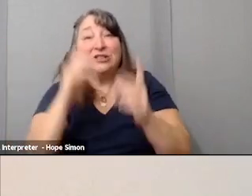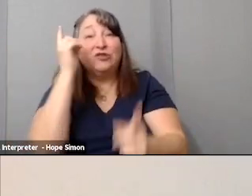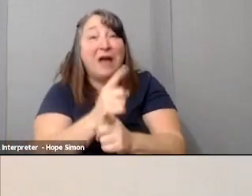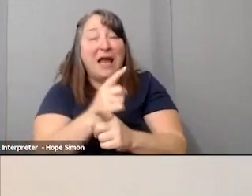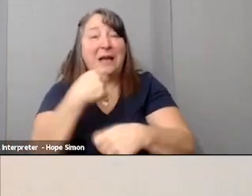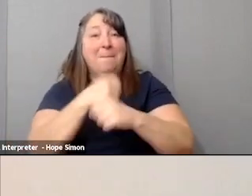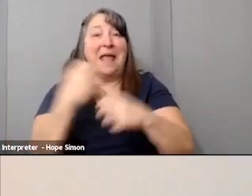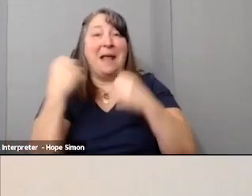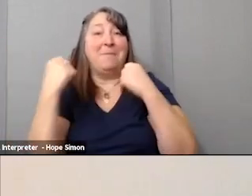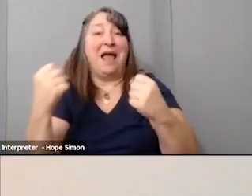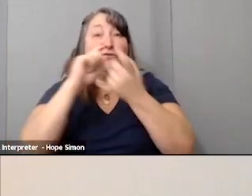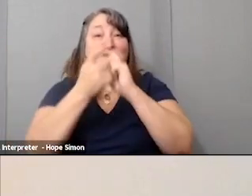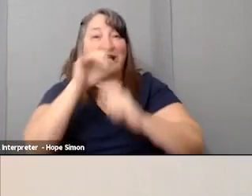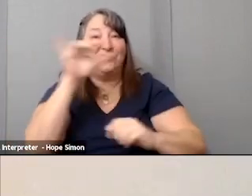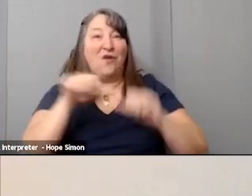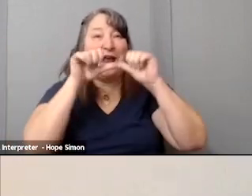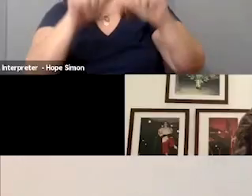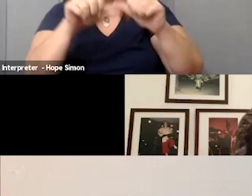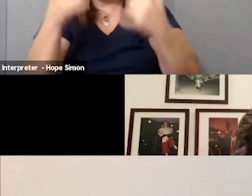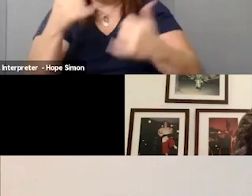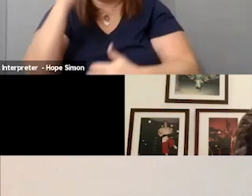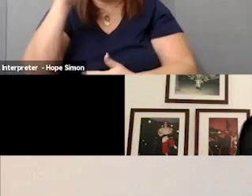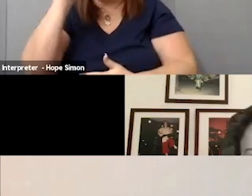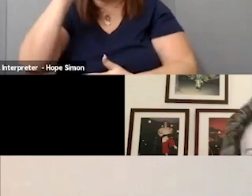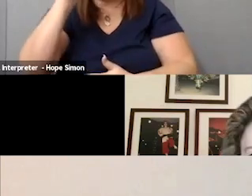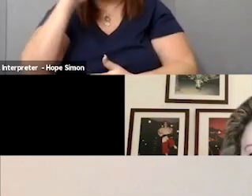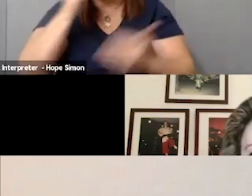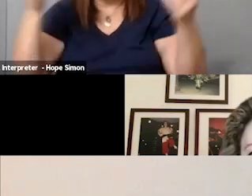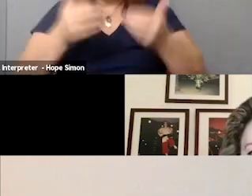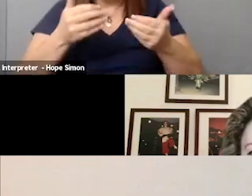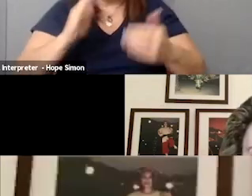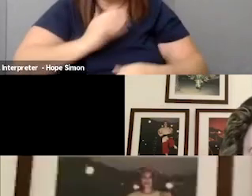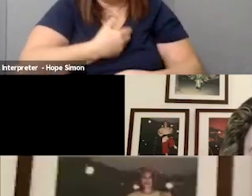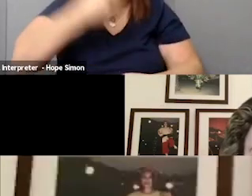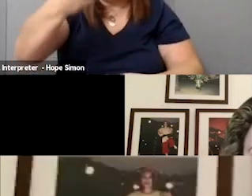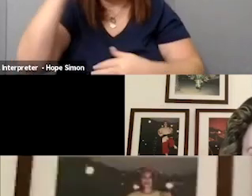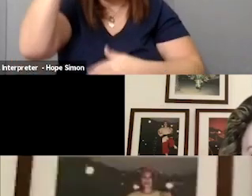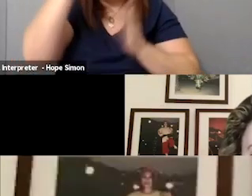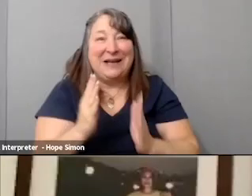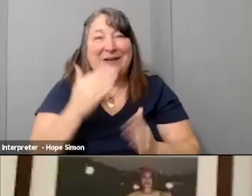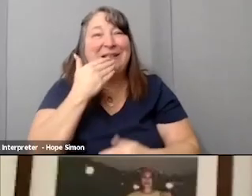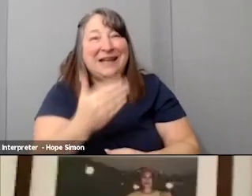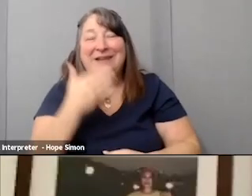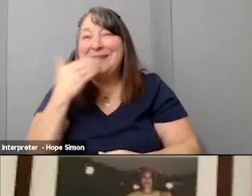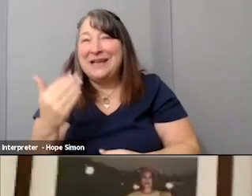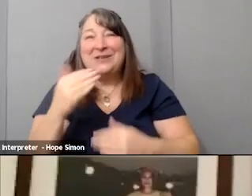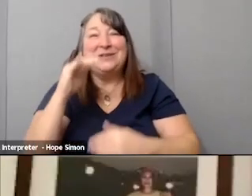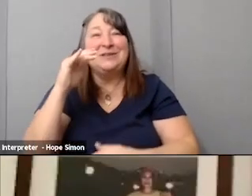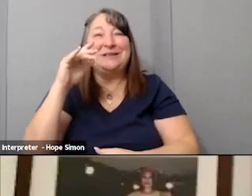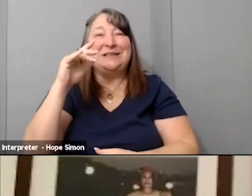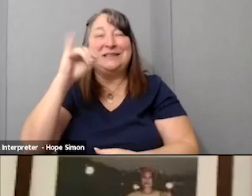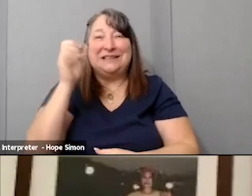forever. And now I'll pass this back to Madeline to introduce our next speaker. Thank you. Thank you so much, Jen. Thank you so much,